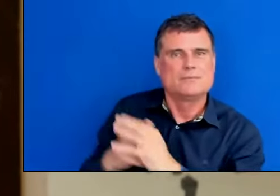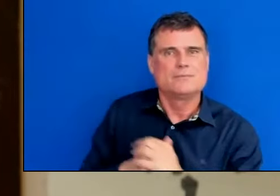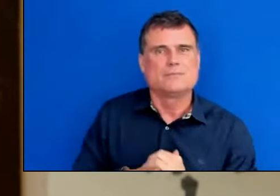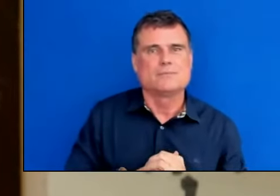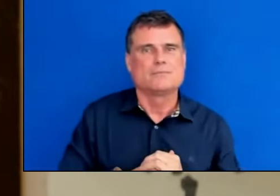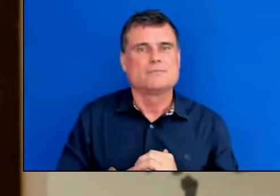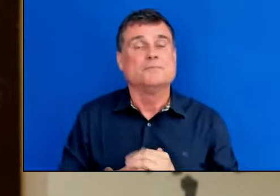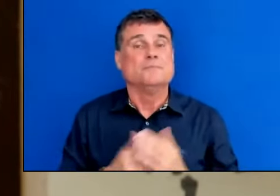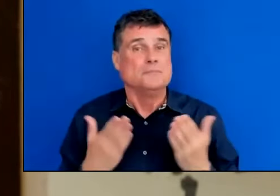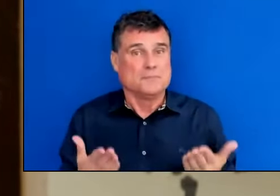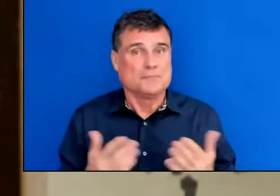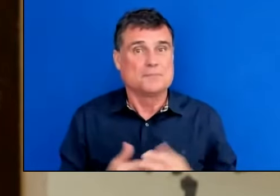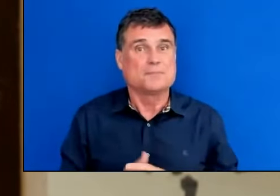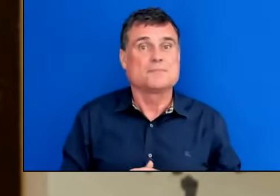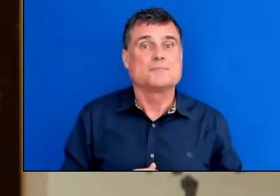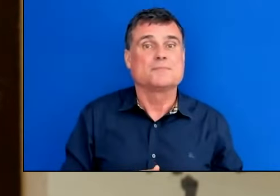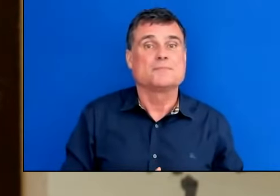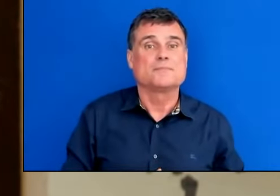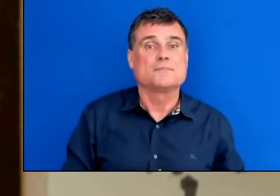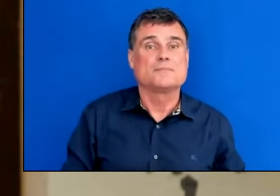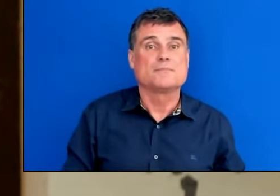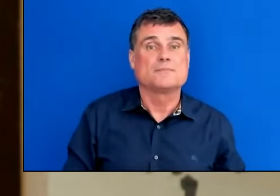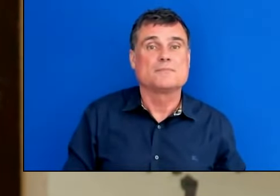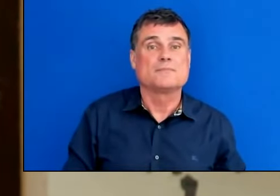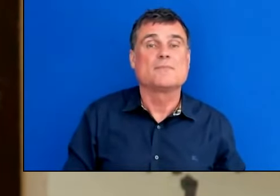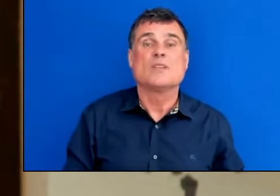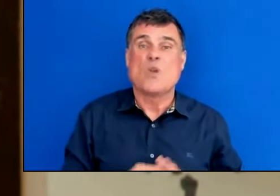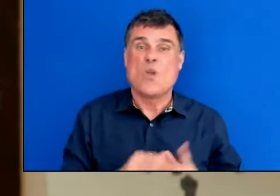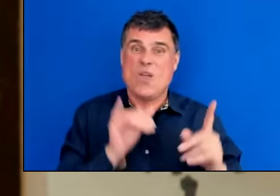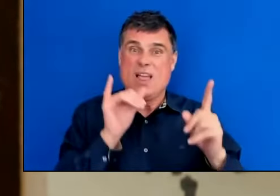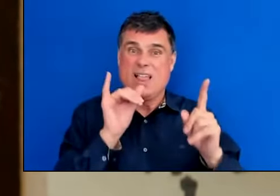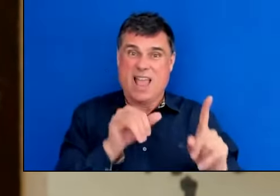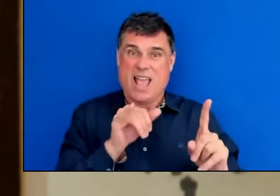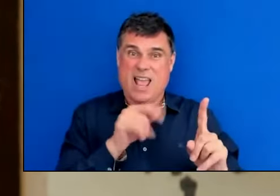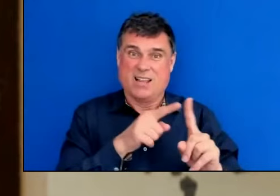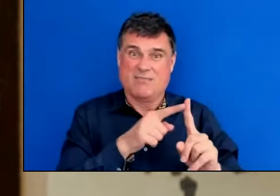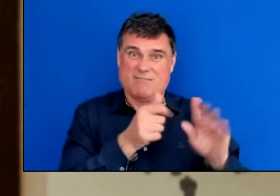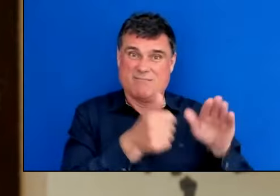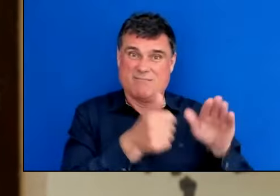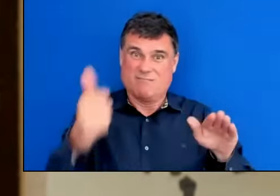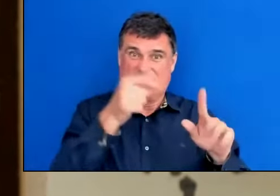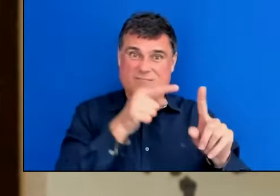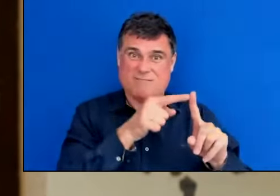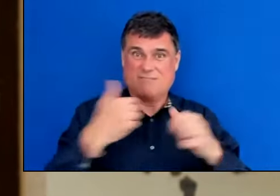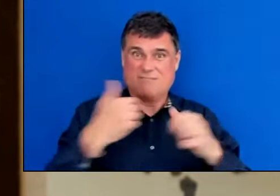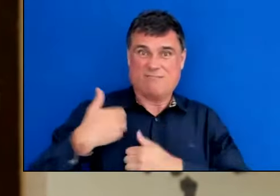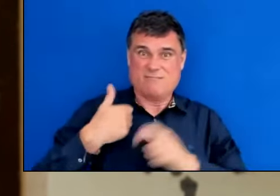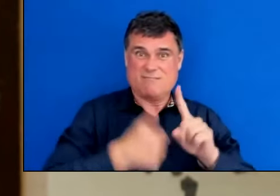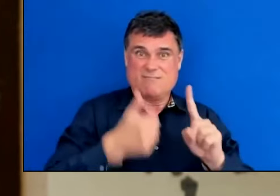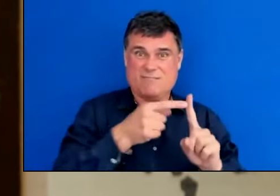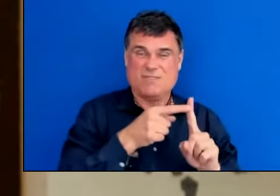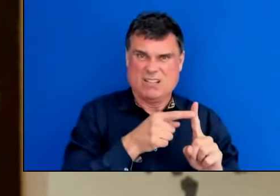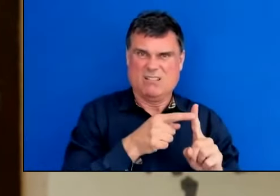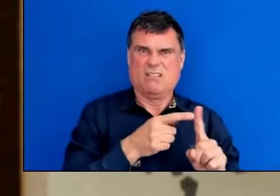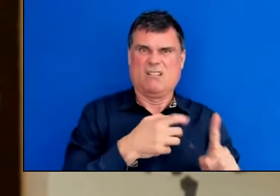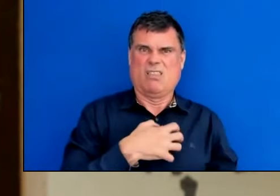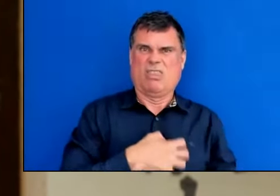Pope said that he left that meeting feeling dirty all